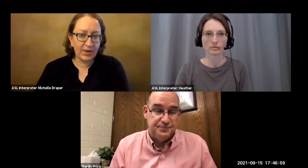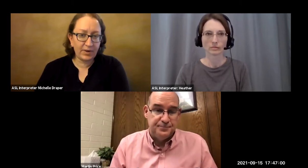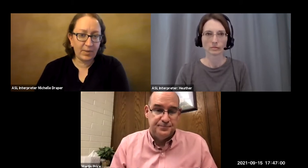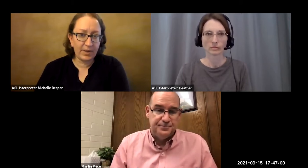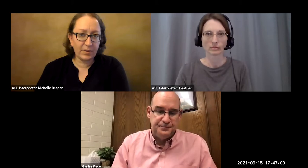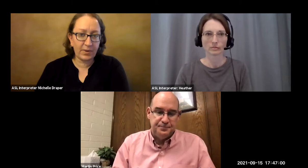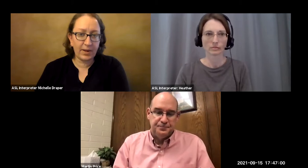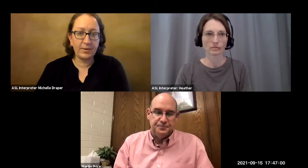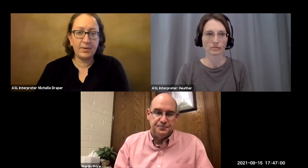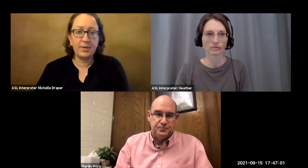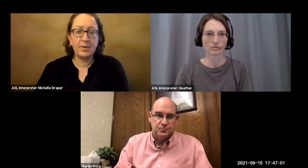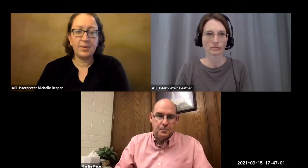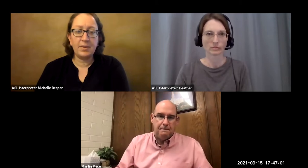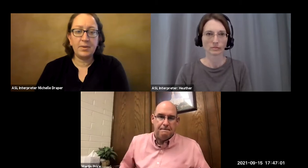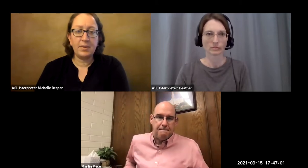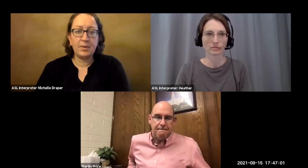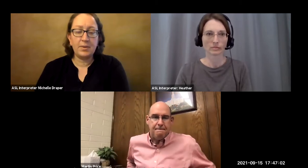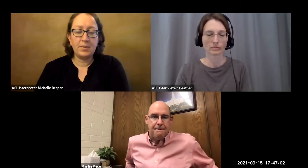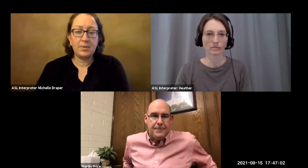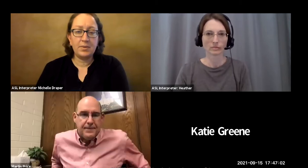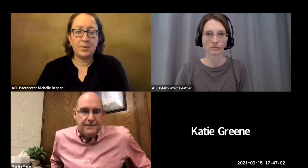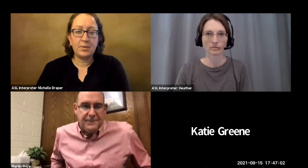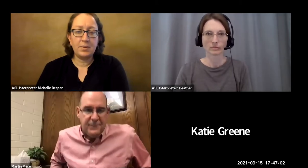Katie, did you have a comment? Go ahead.